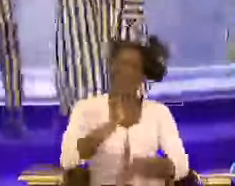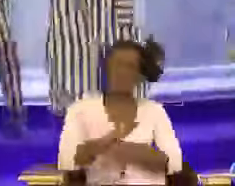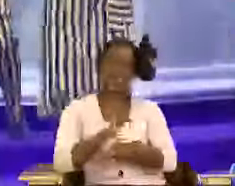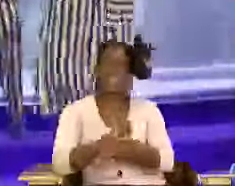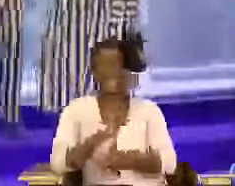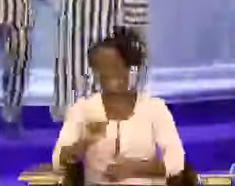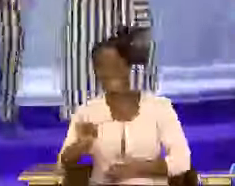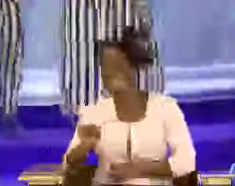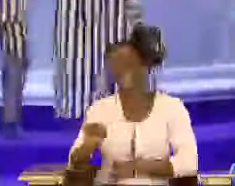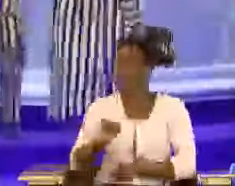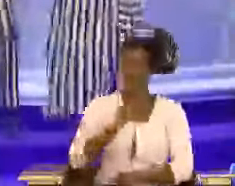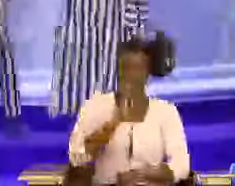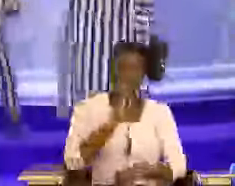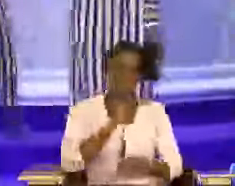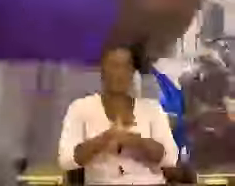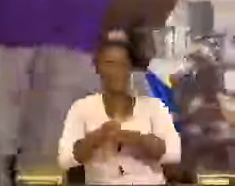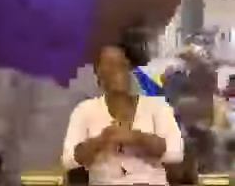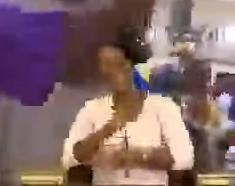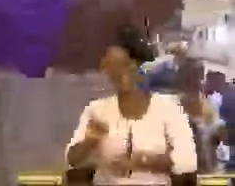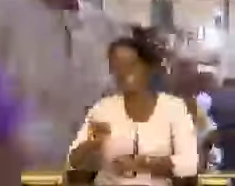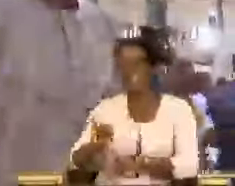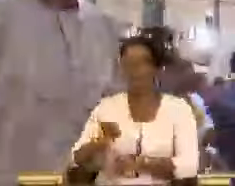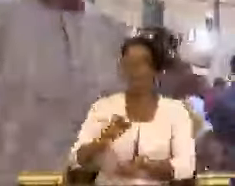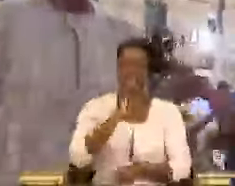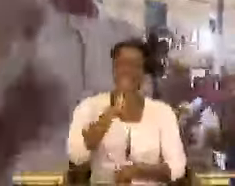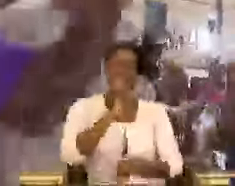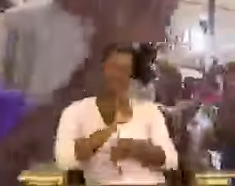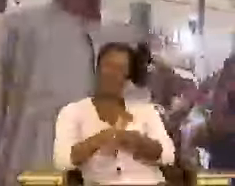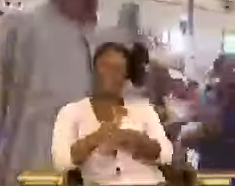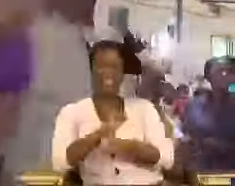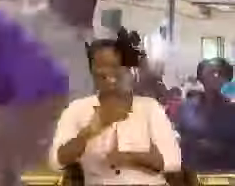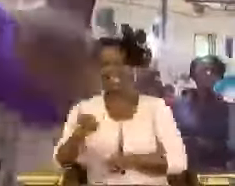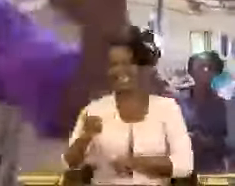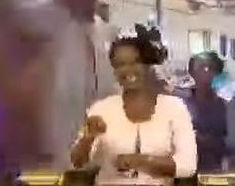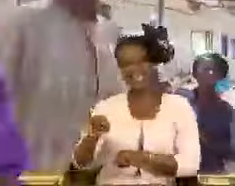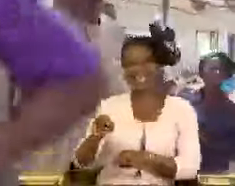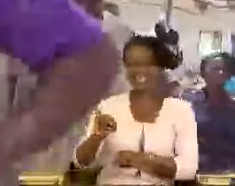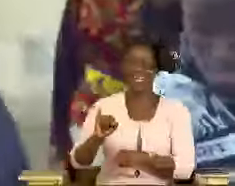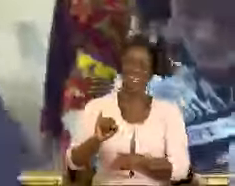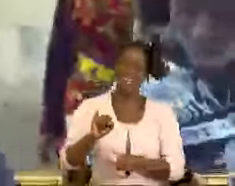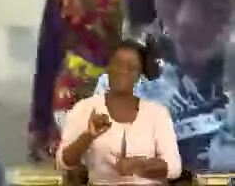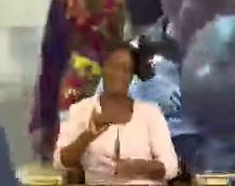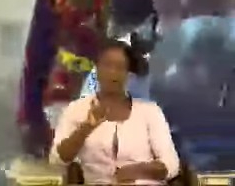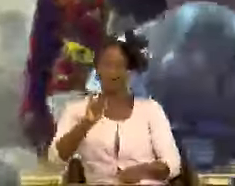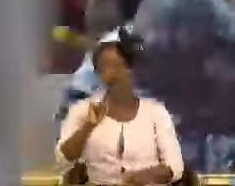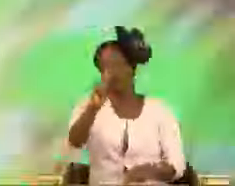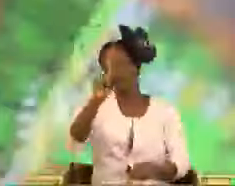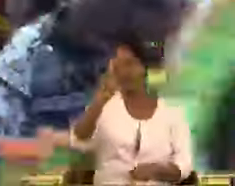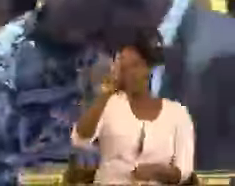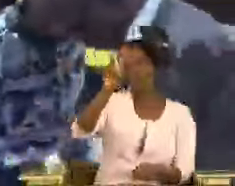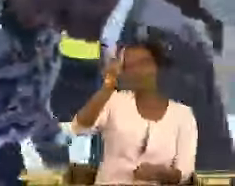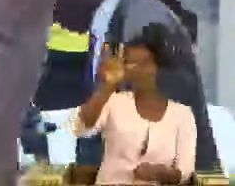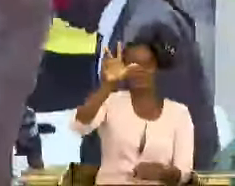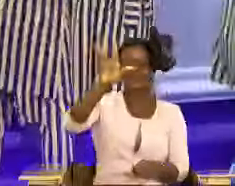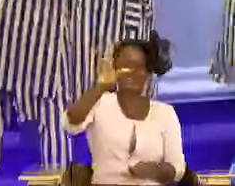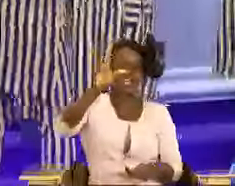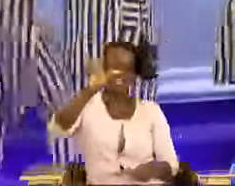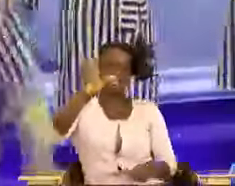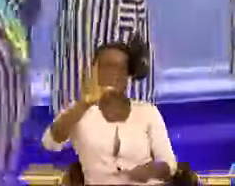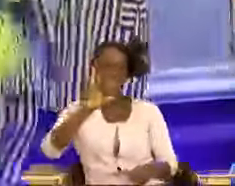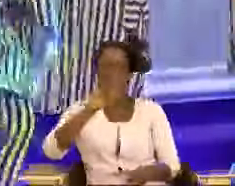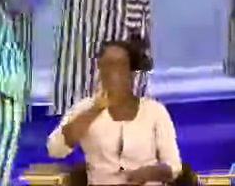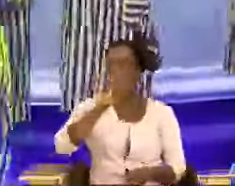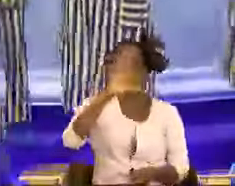1989 he working working is he working 1 2 3 go is a miracle